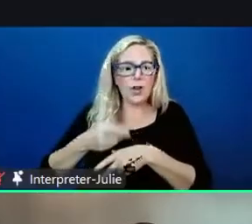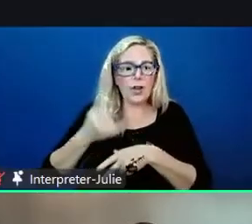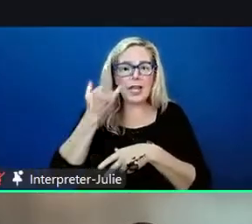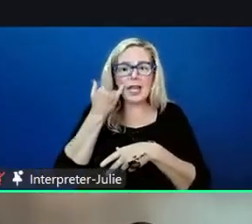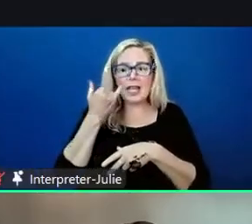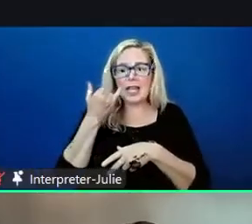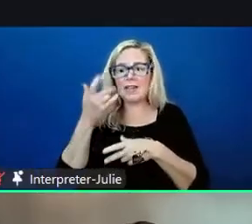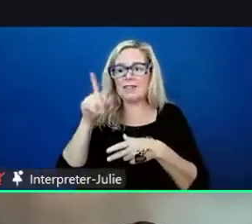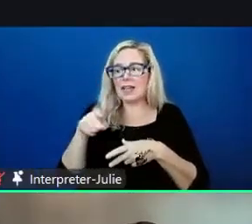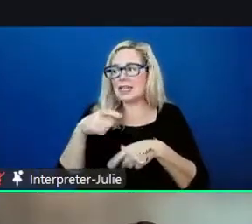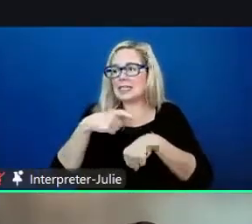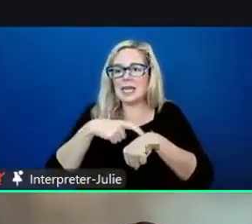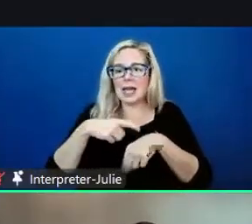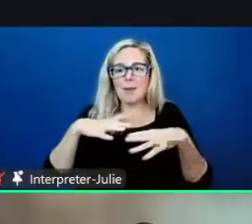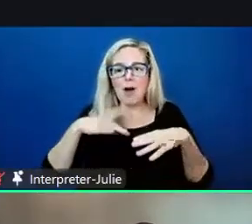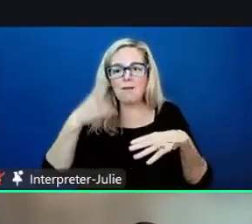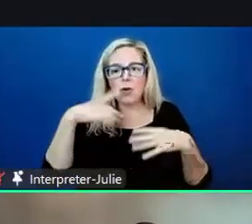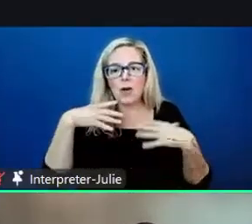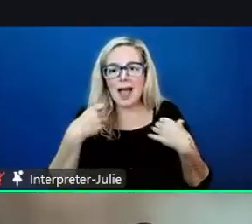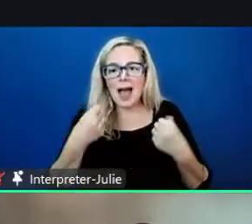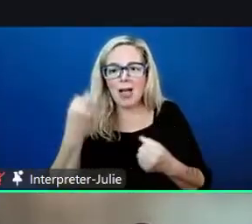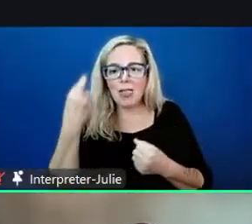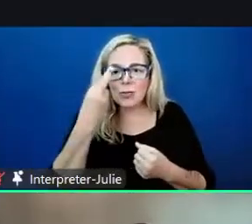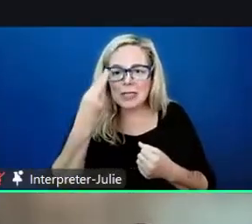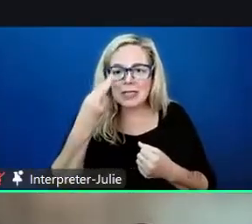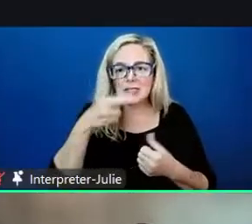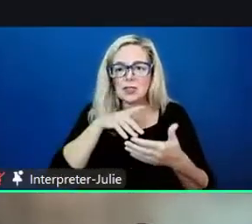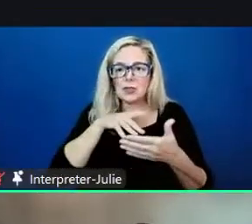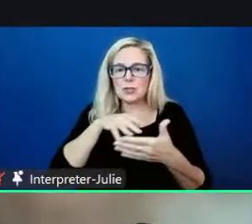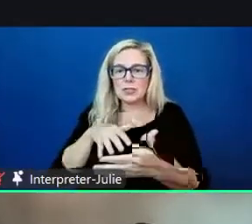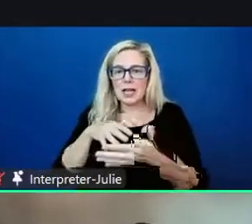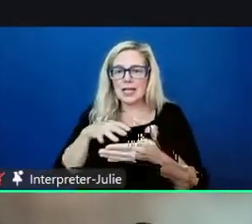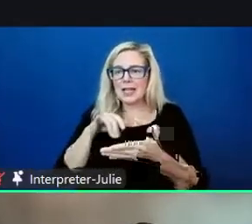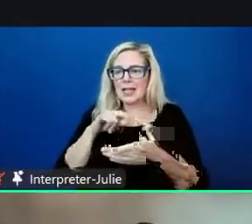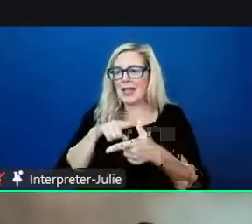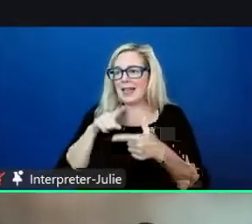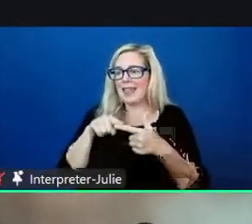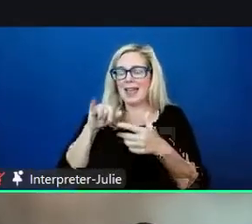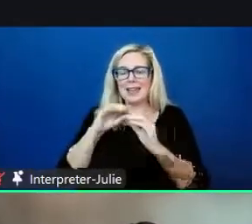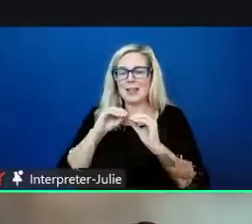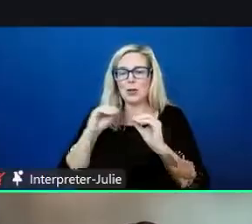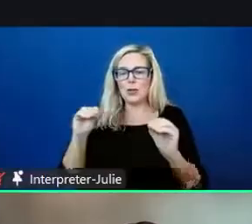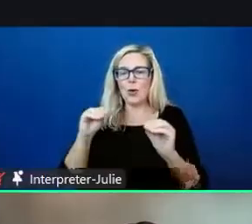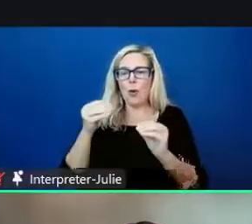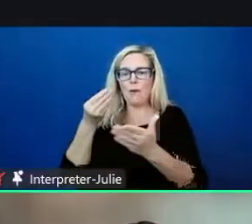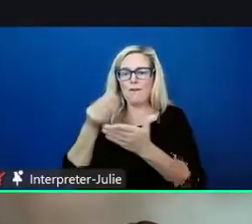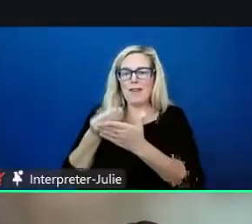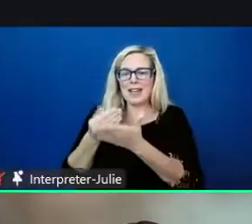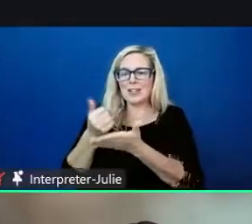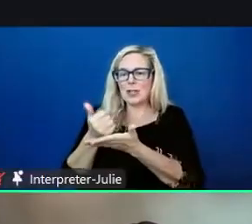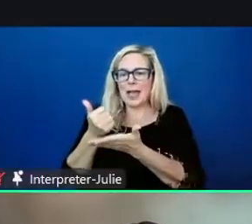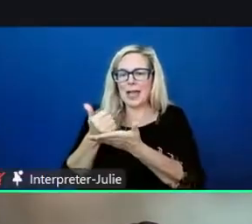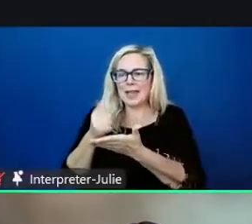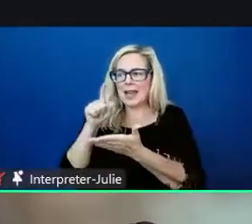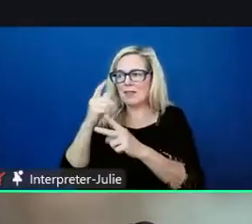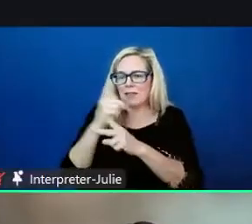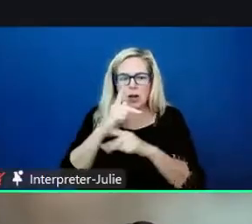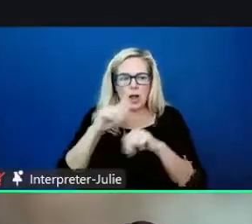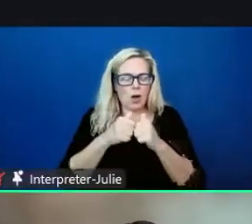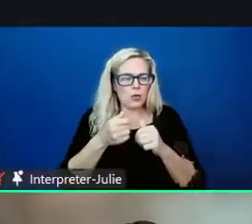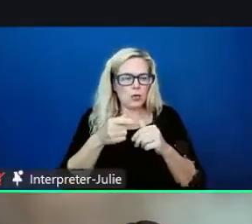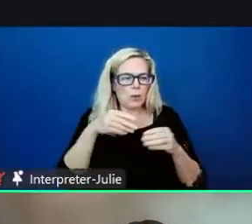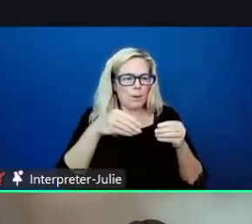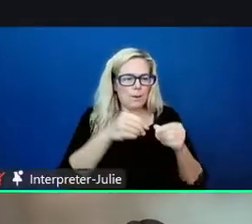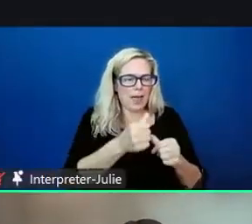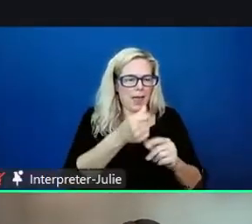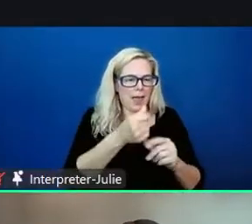like myself, or for health reasons or for other reasons, that student no longer qualifies for financial aid and is left to figure out how to cover living expenses while also